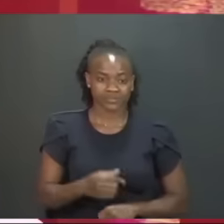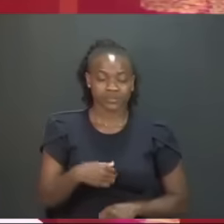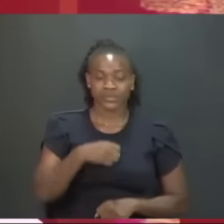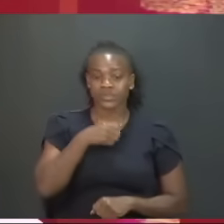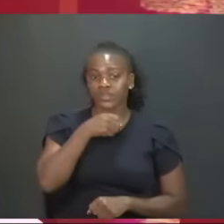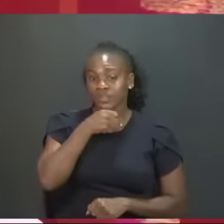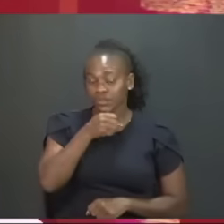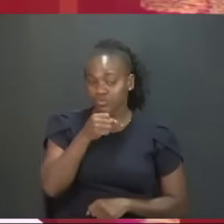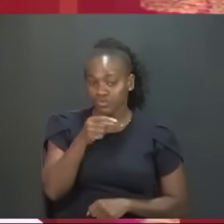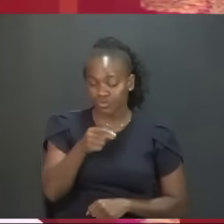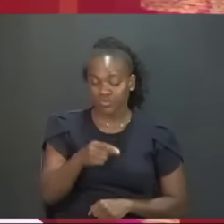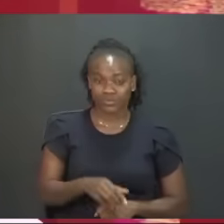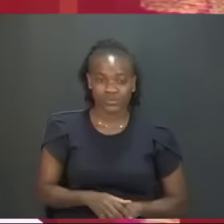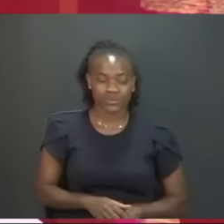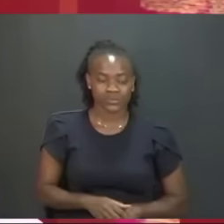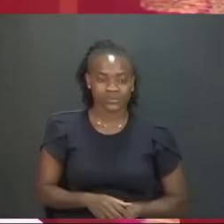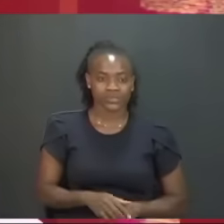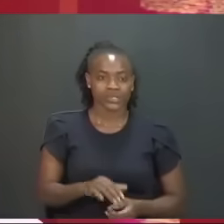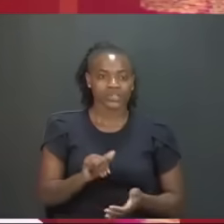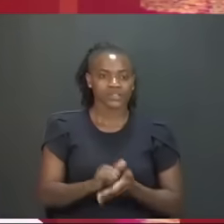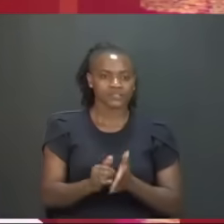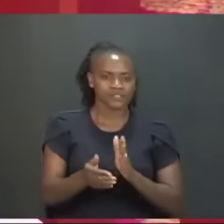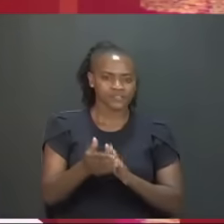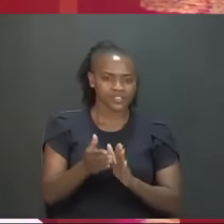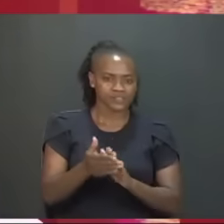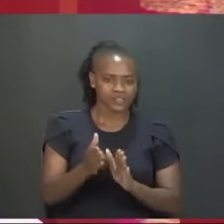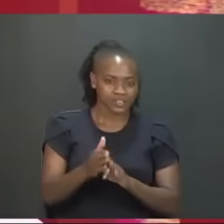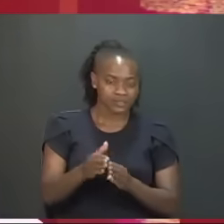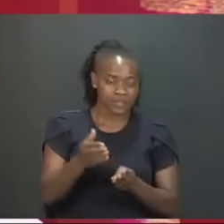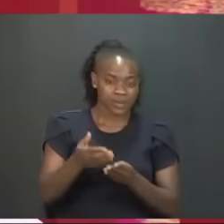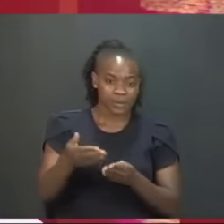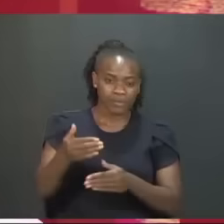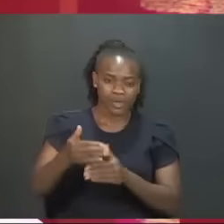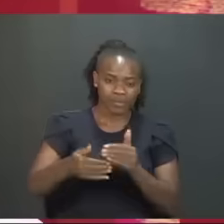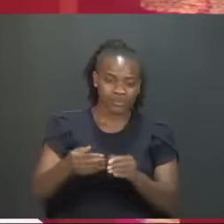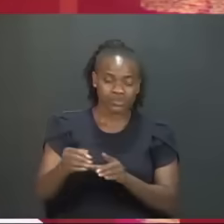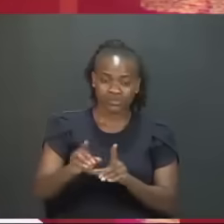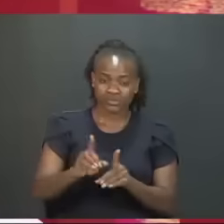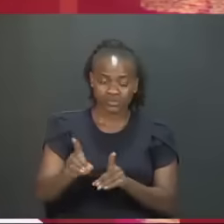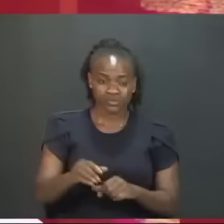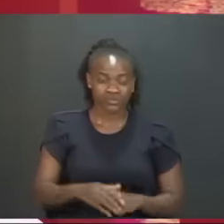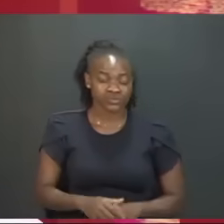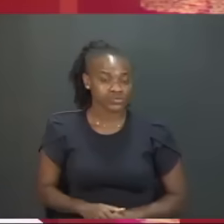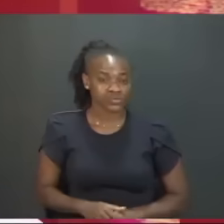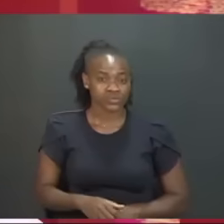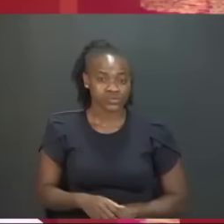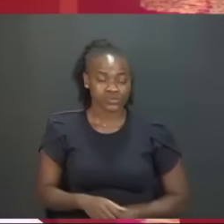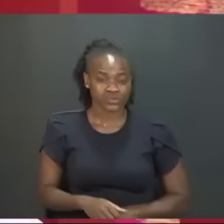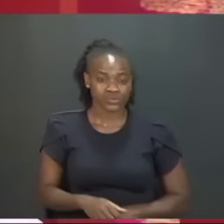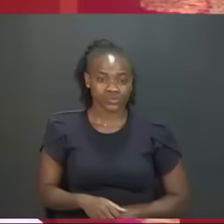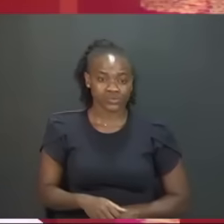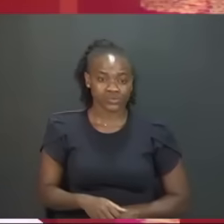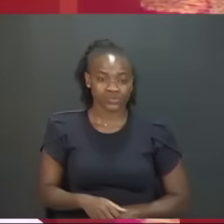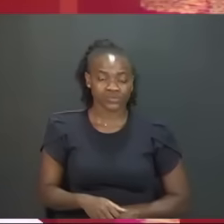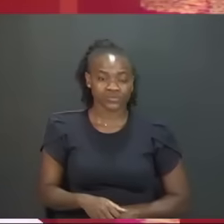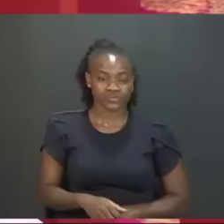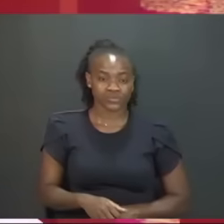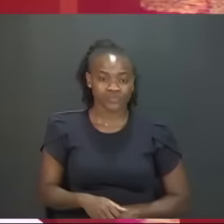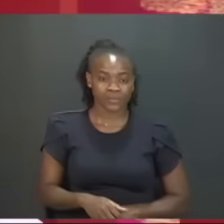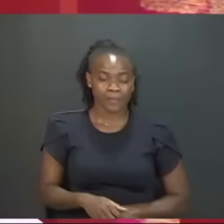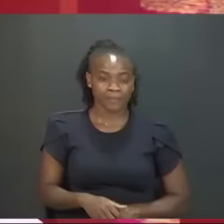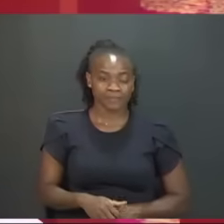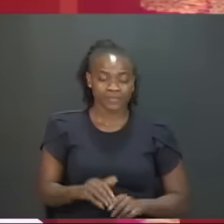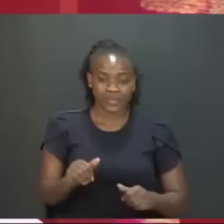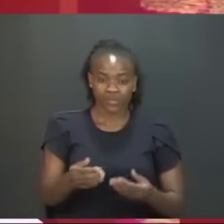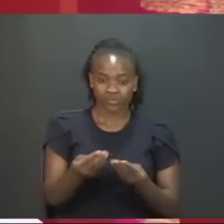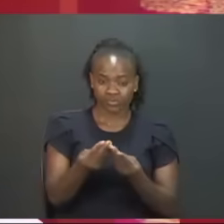you that we'll expedite the procurement process so that they can expeditiously